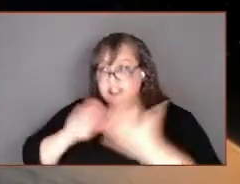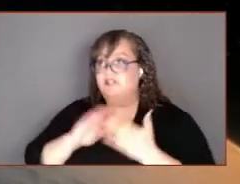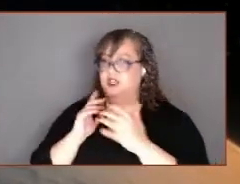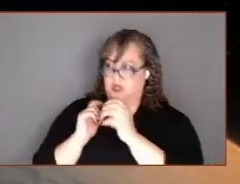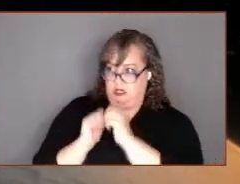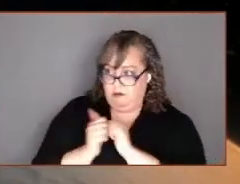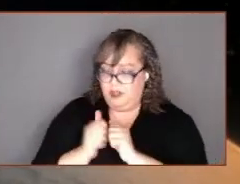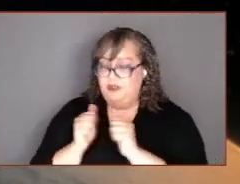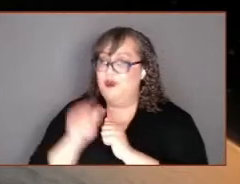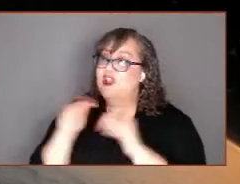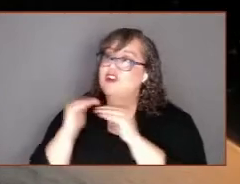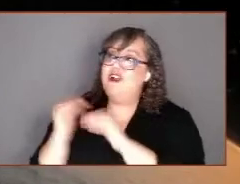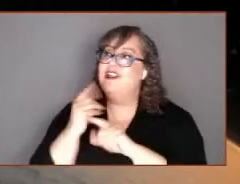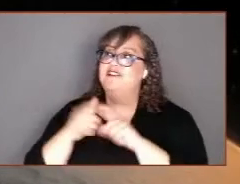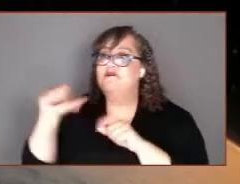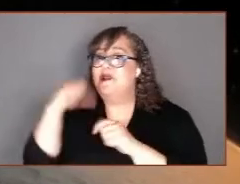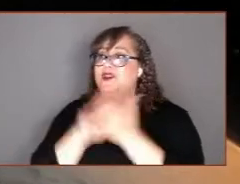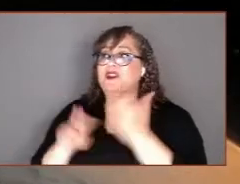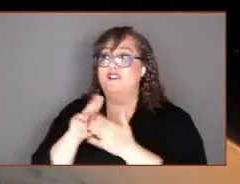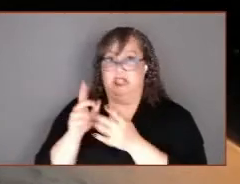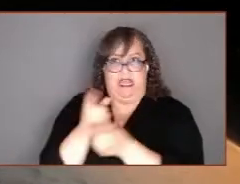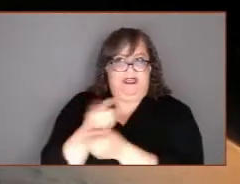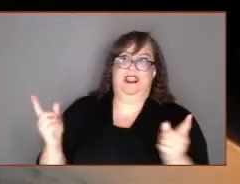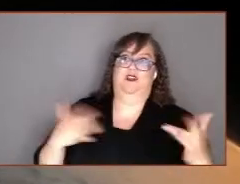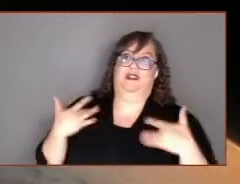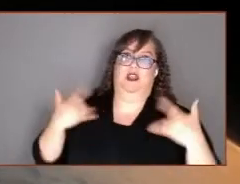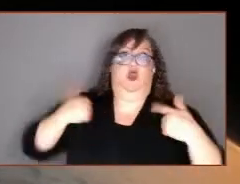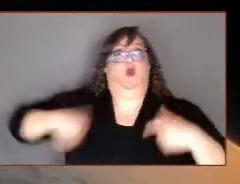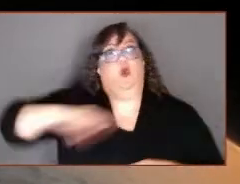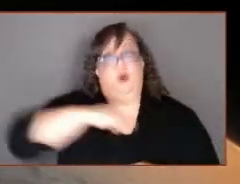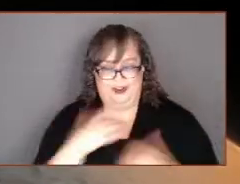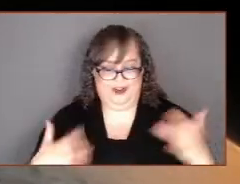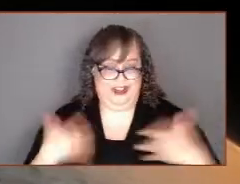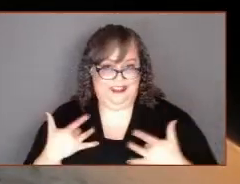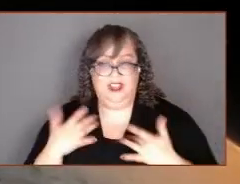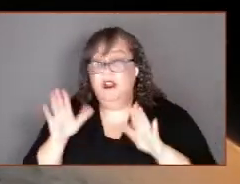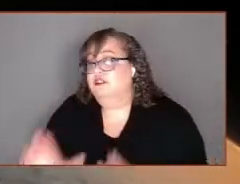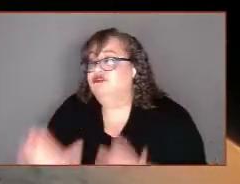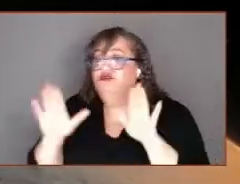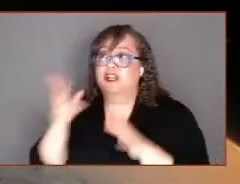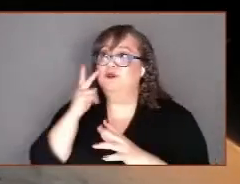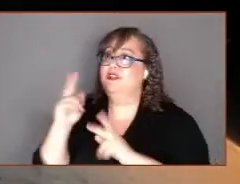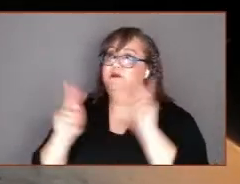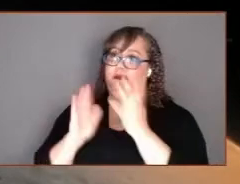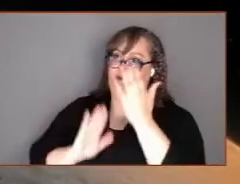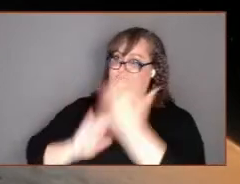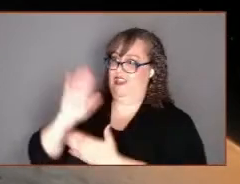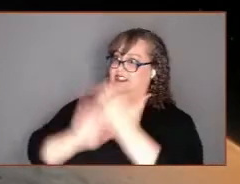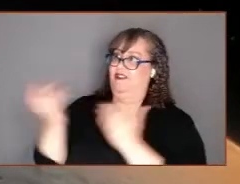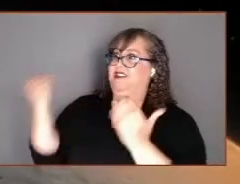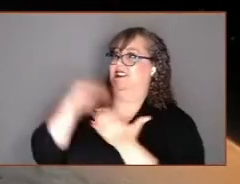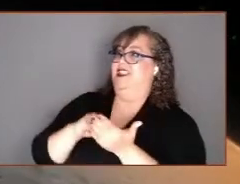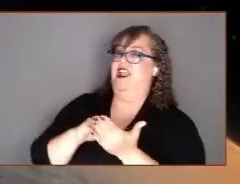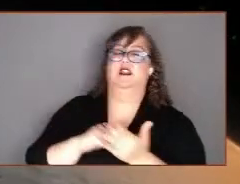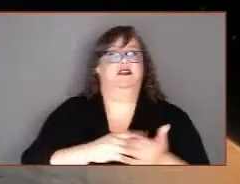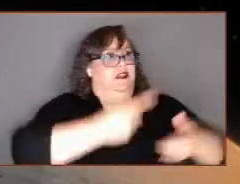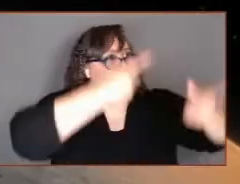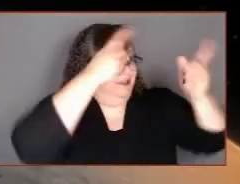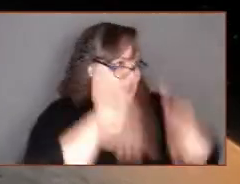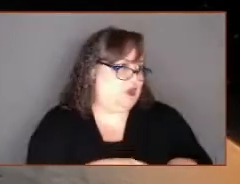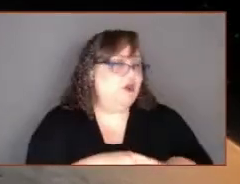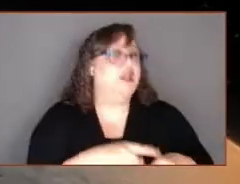excited, we're excited. And it's really great to see people face to face again. I agree. So Shelley, this is the 5th year of the Moon to Mars Ice